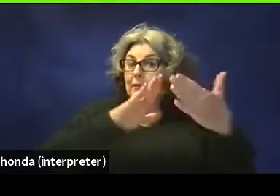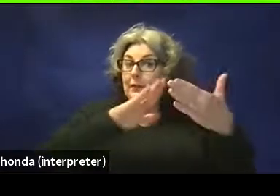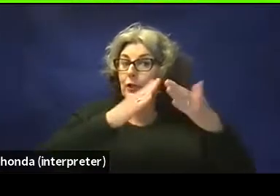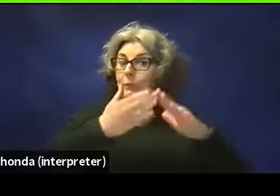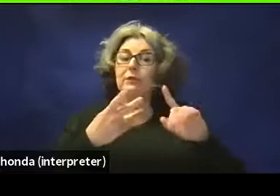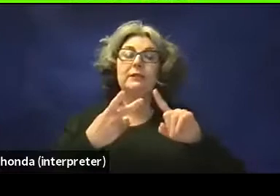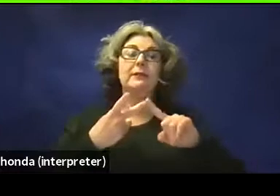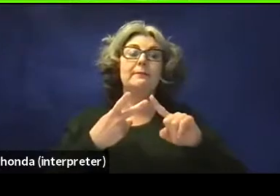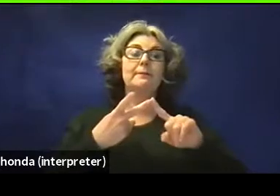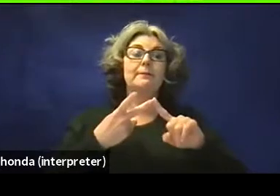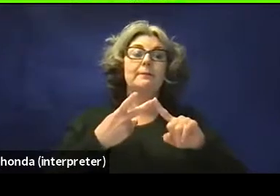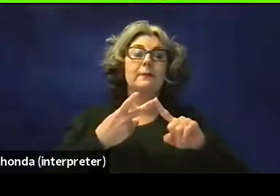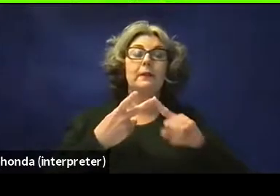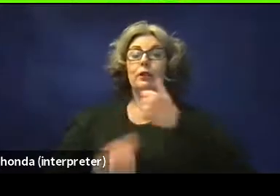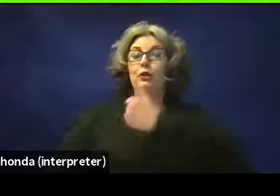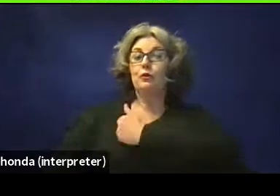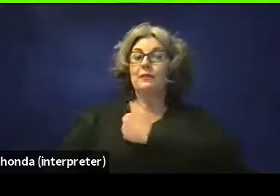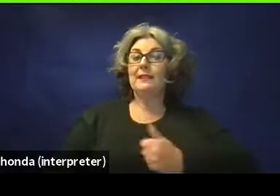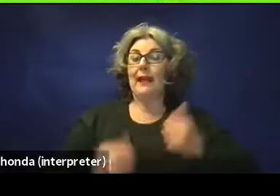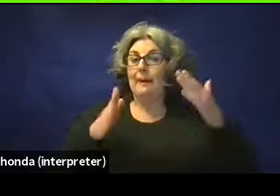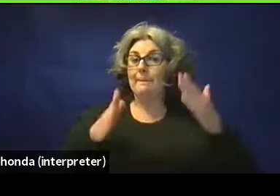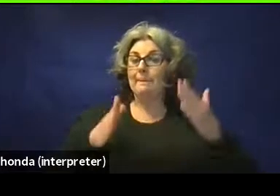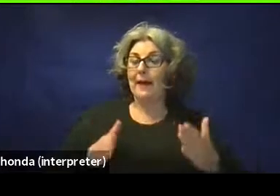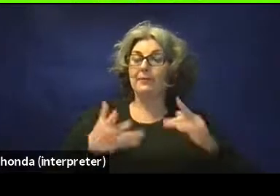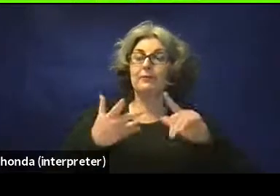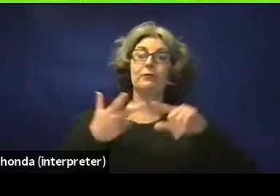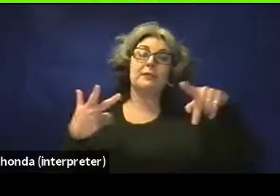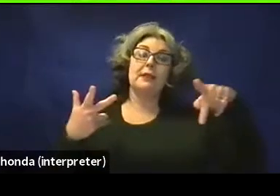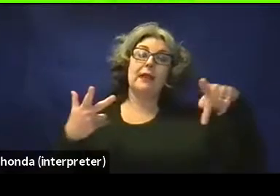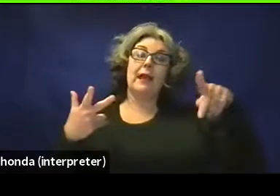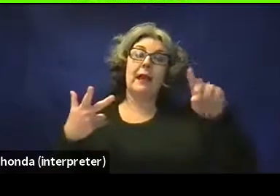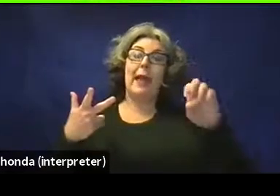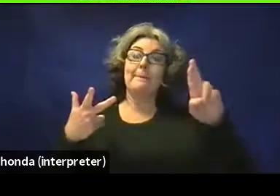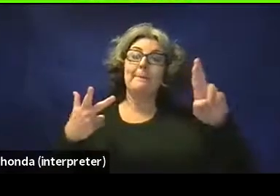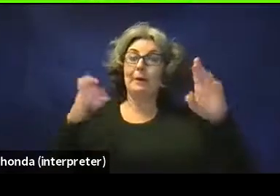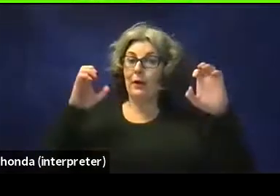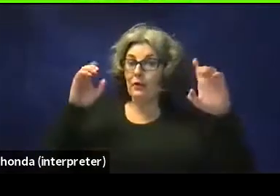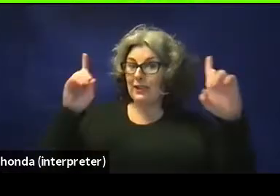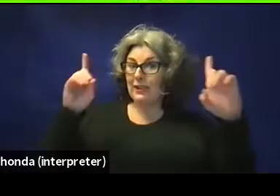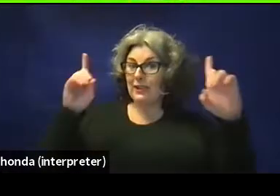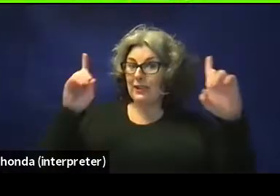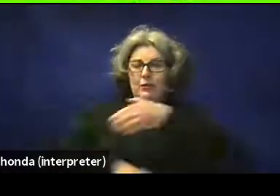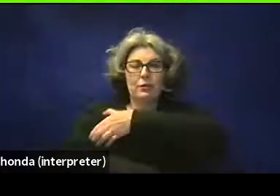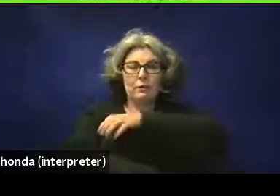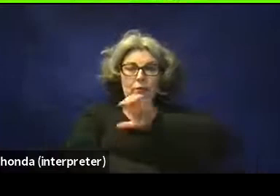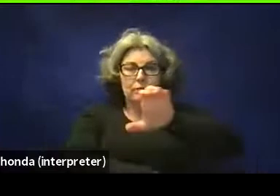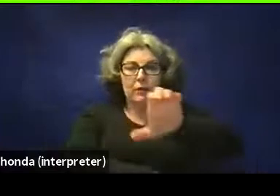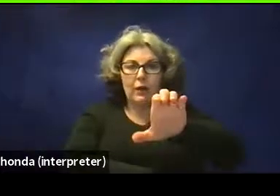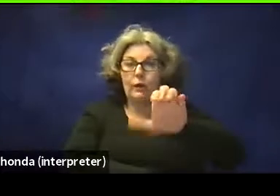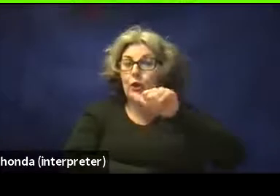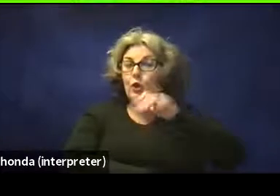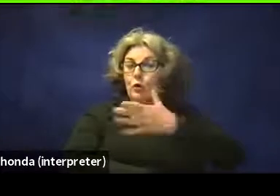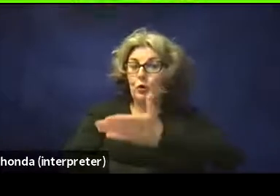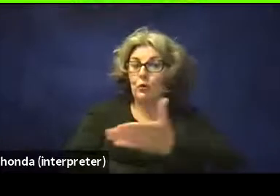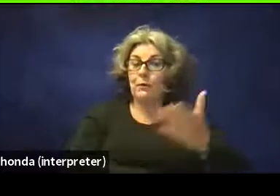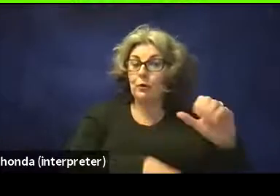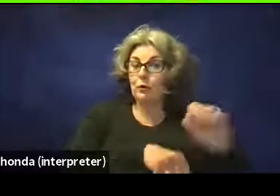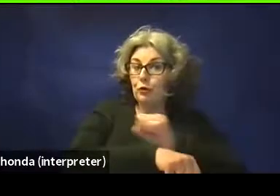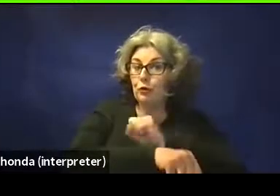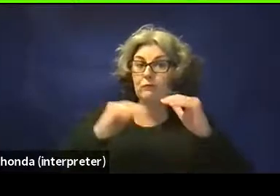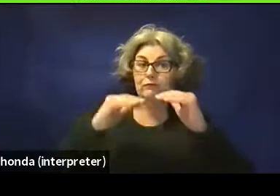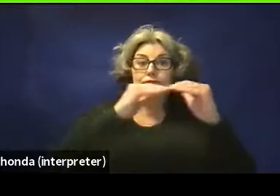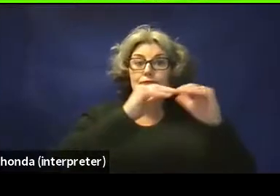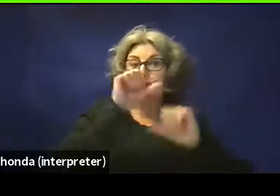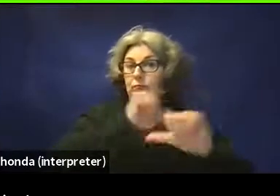also using youth ambassadors and peer educators. So we're training and empowering women to work with their